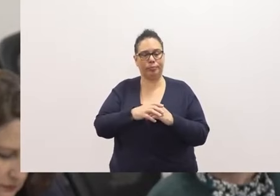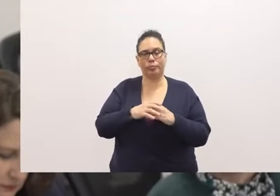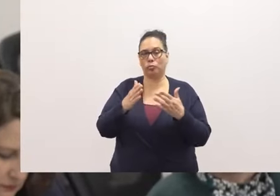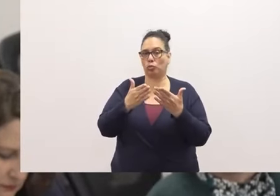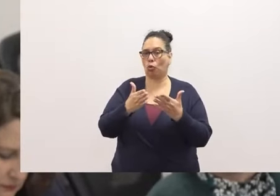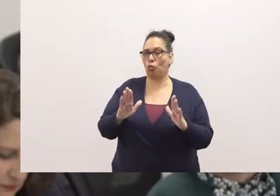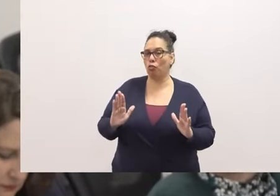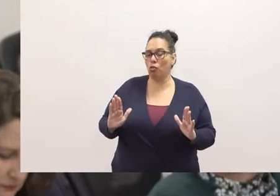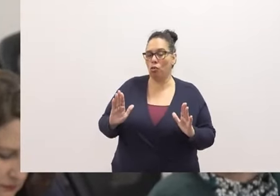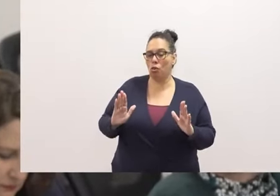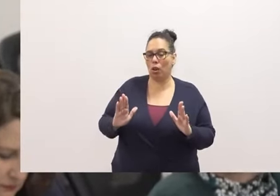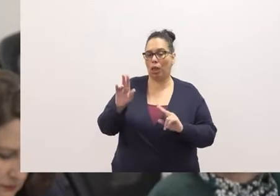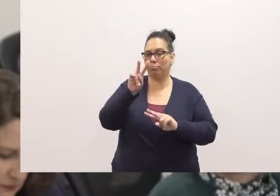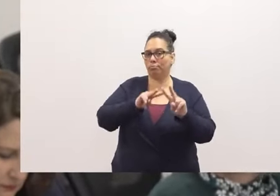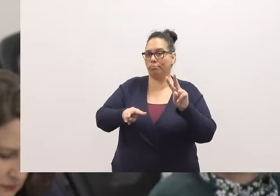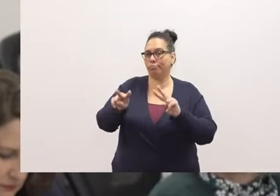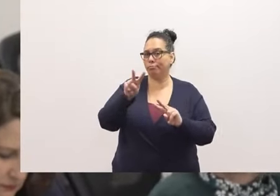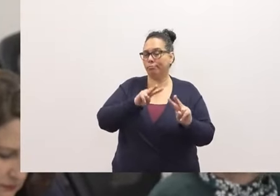Overall,